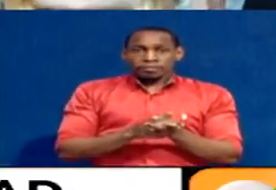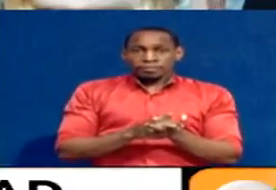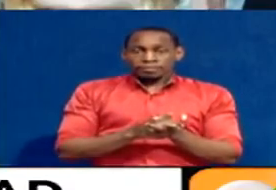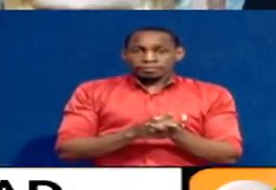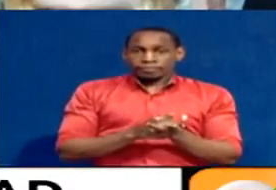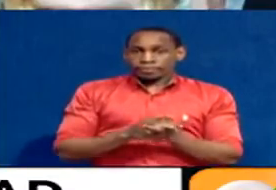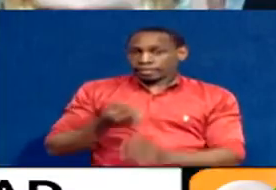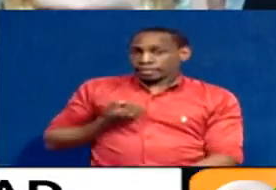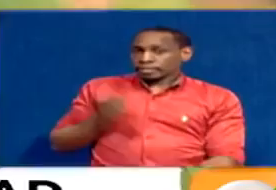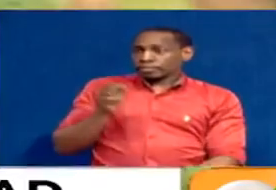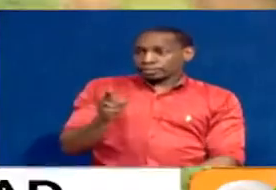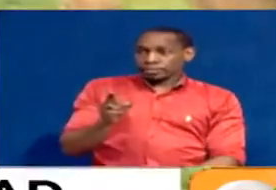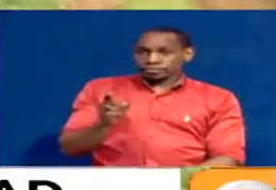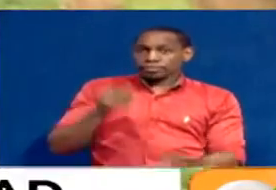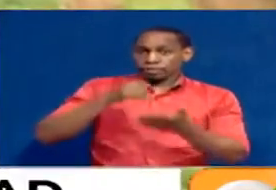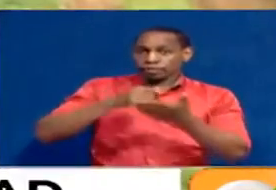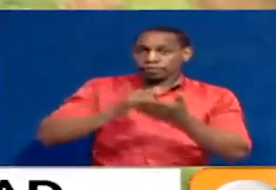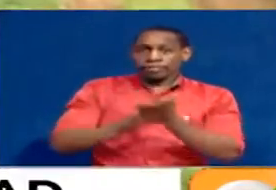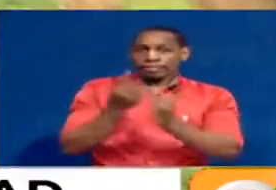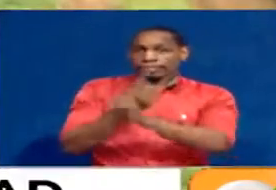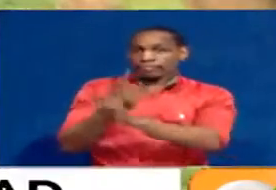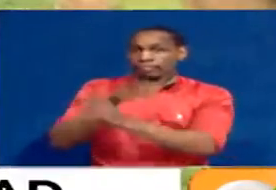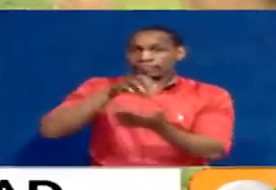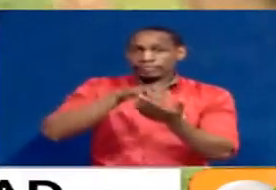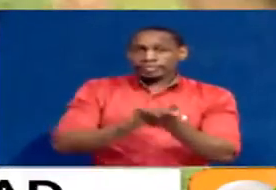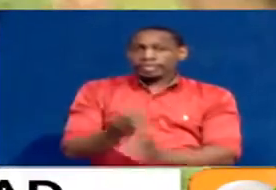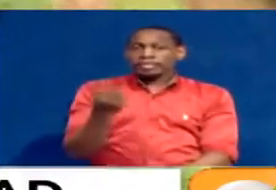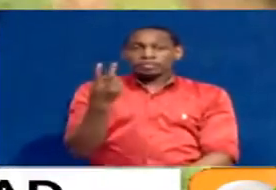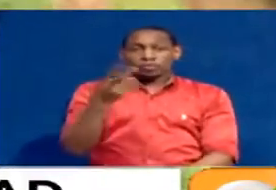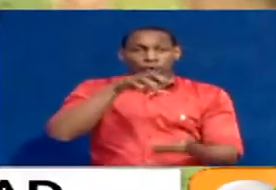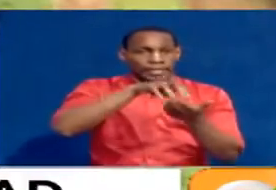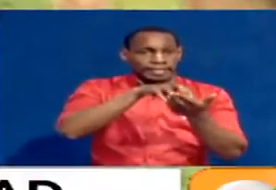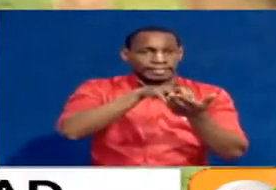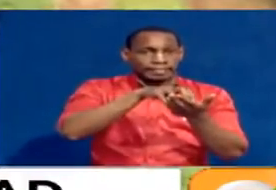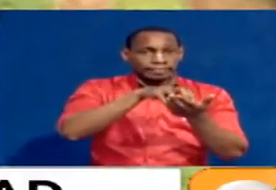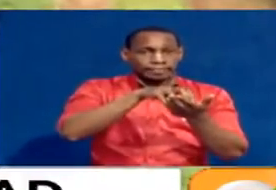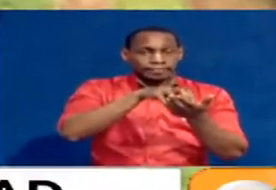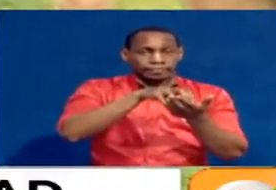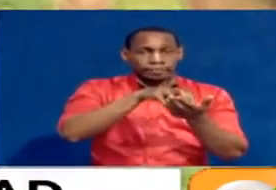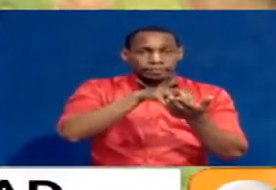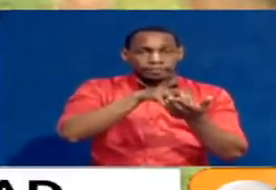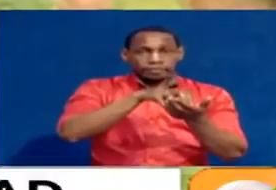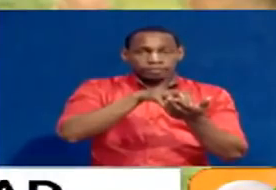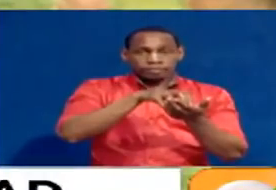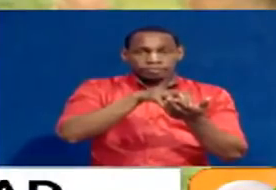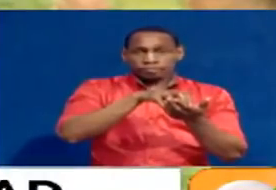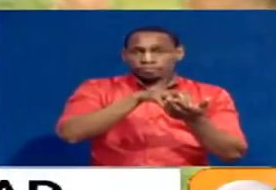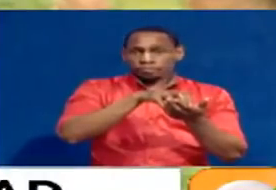mark. She was involved in several cases, at least two cases that had been brought